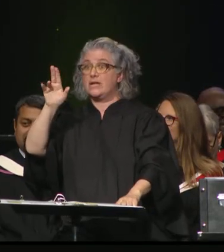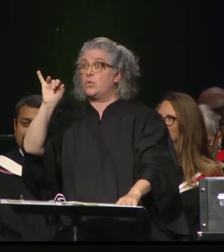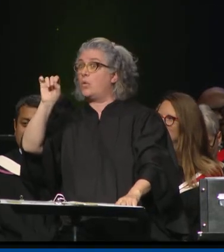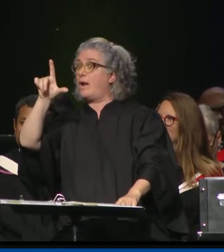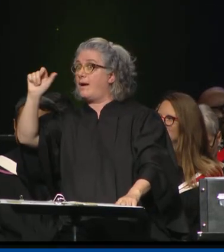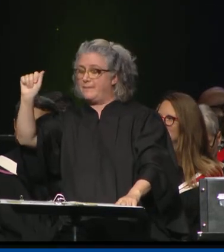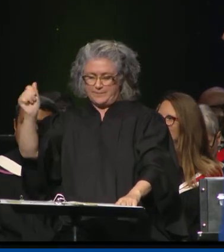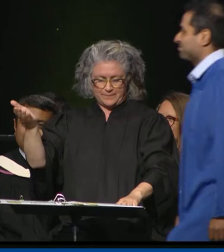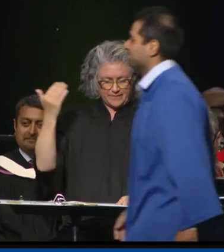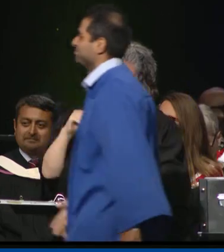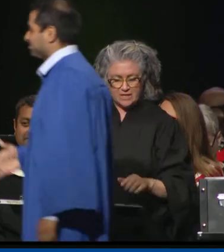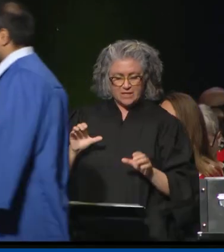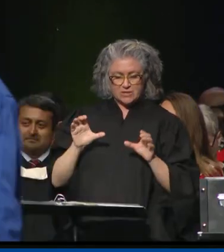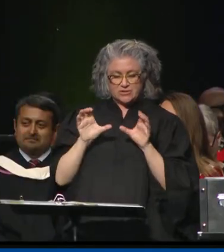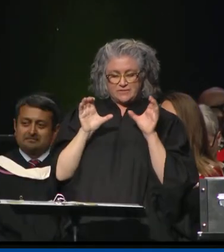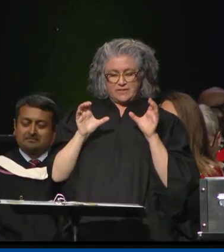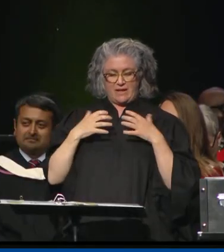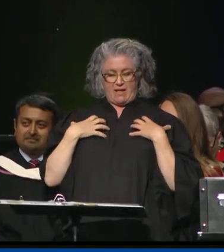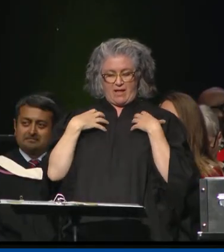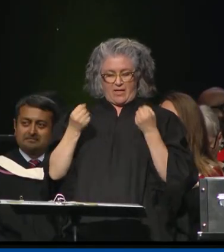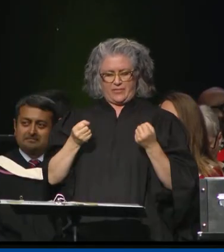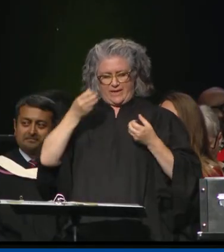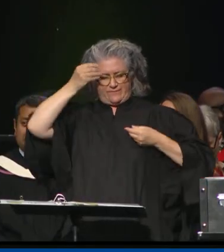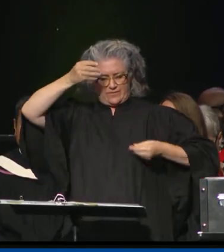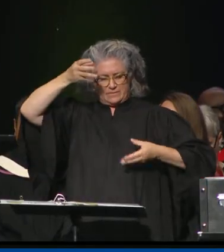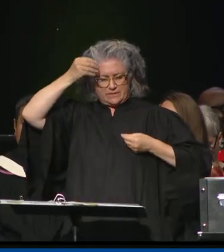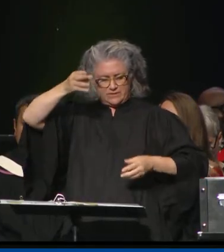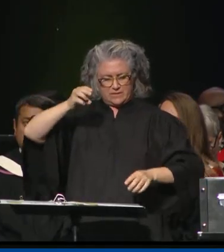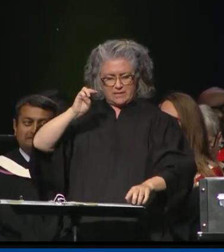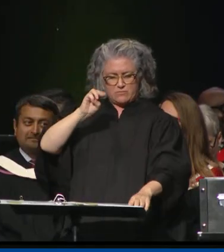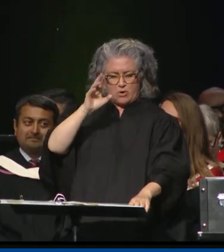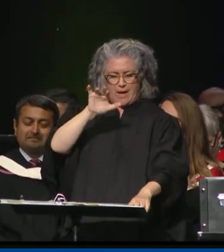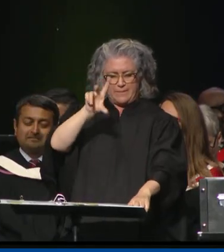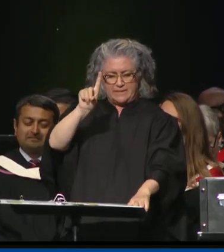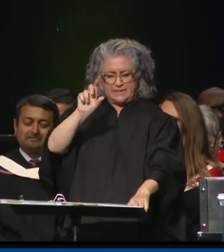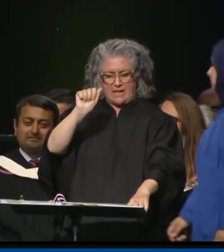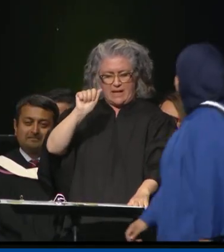Certificate in Health Informatics, Mohammed Arlad Hussein.